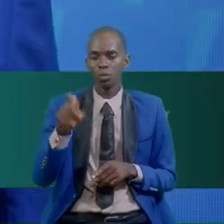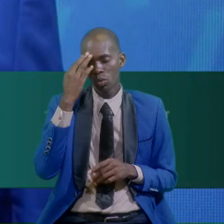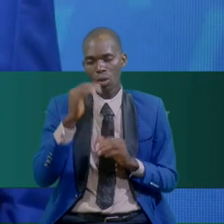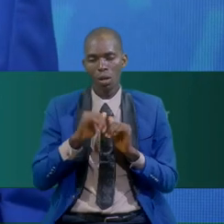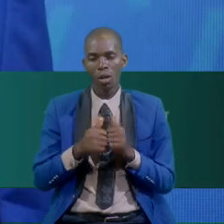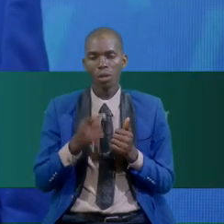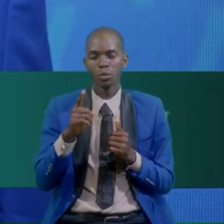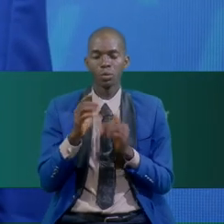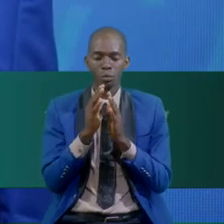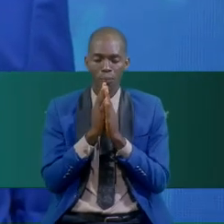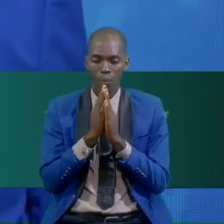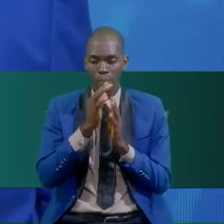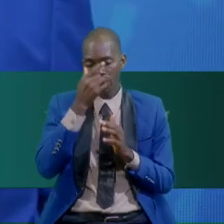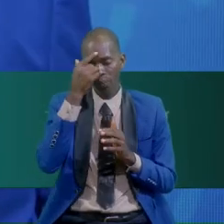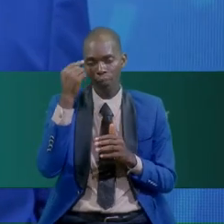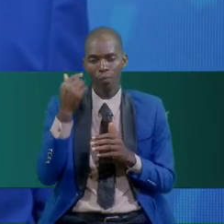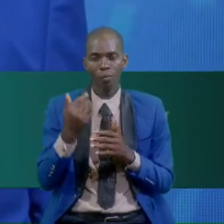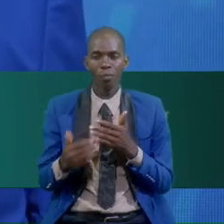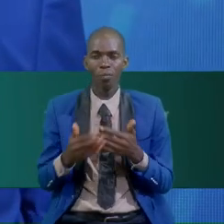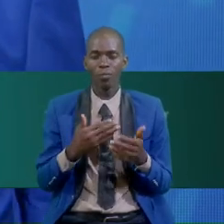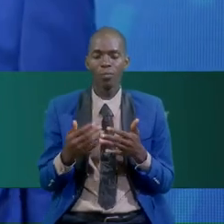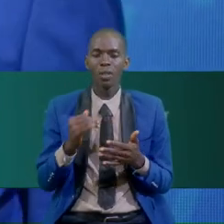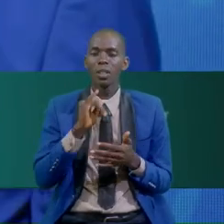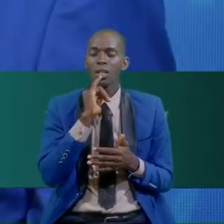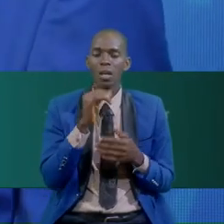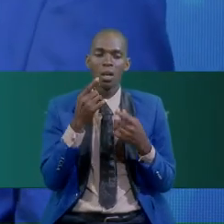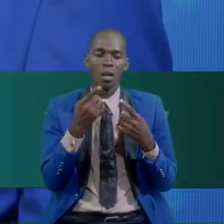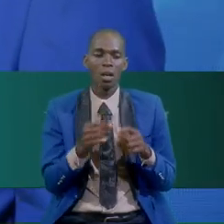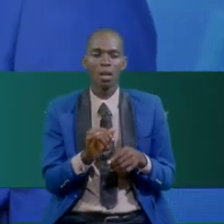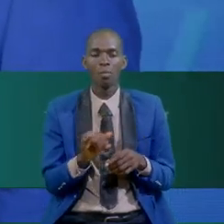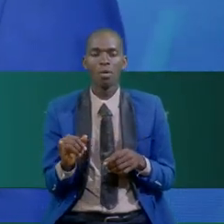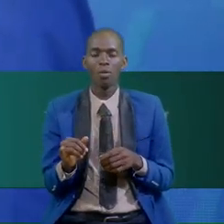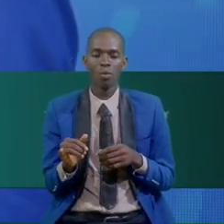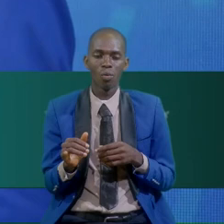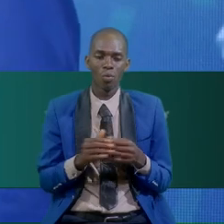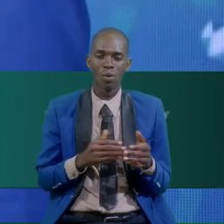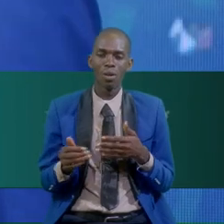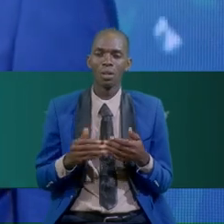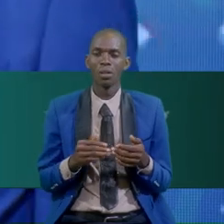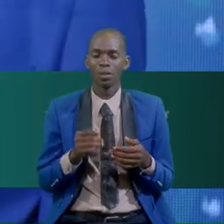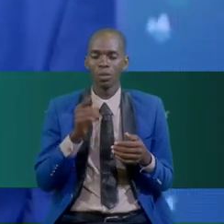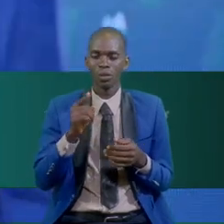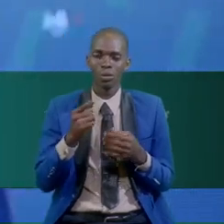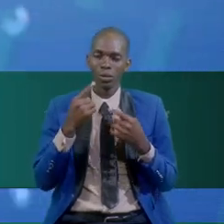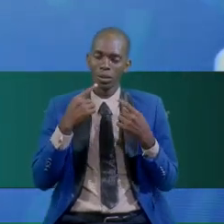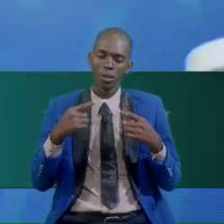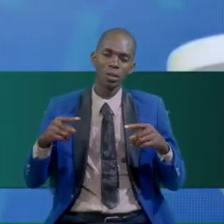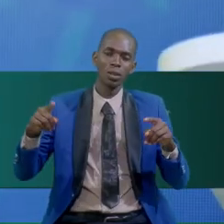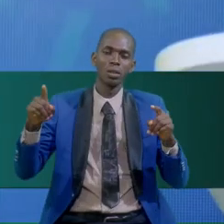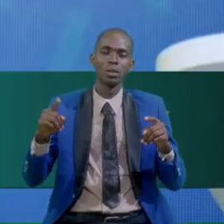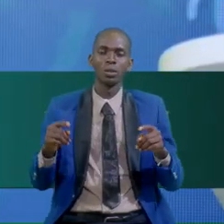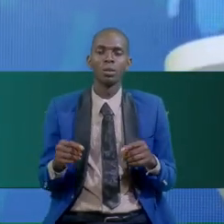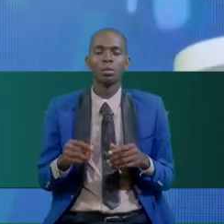Because whatever is happening and whatever you declare, persecution